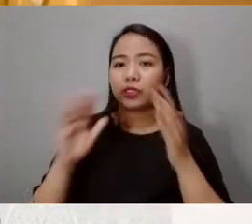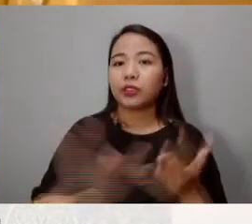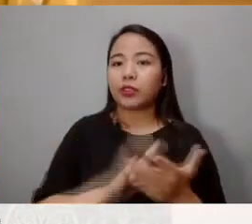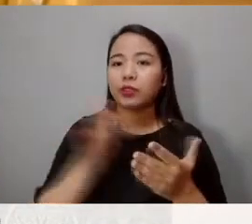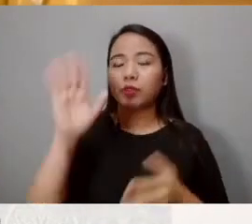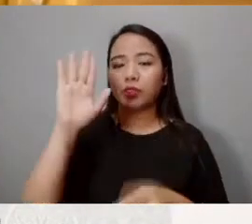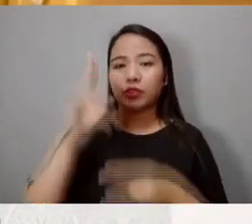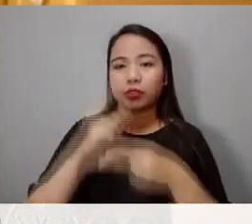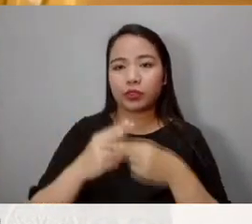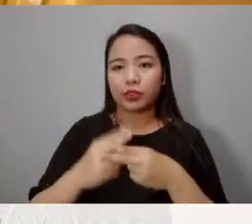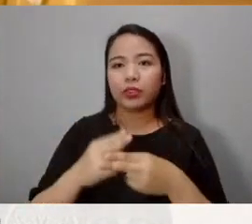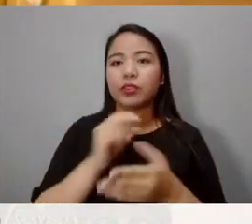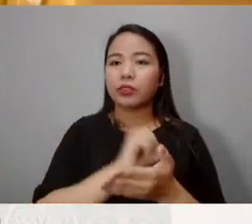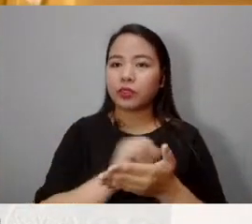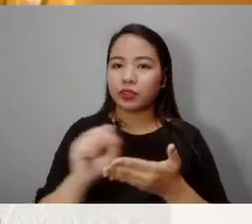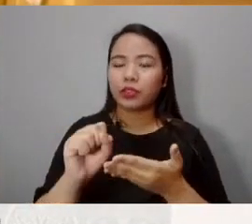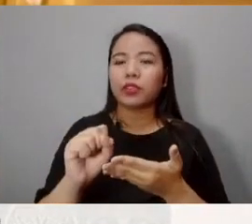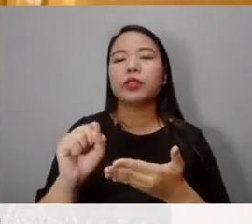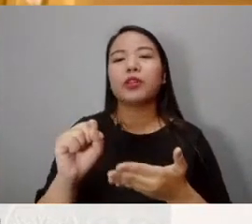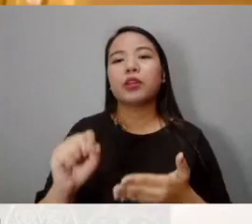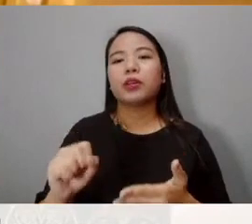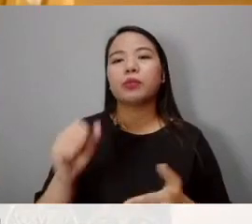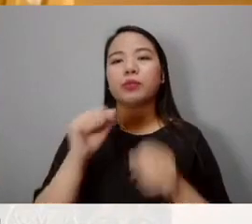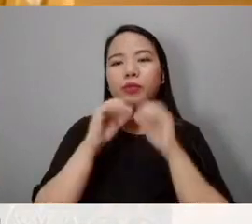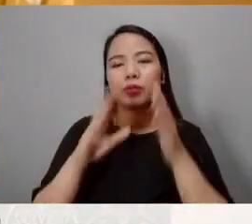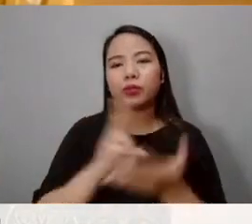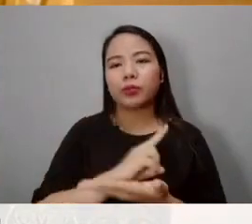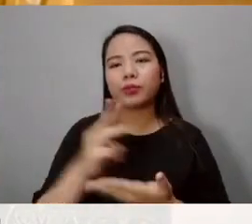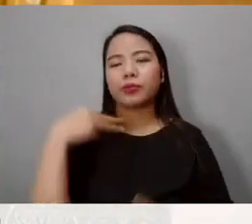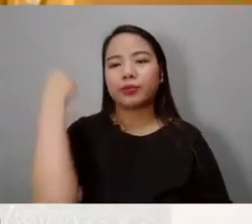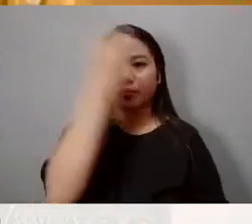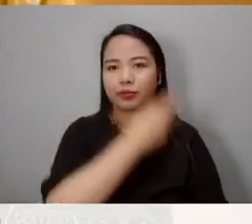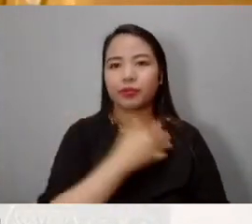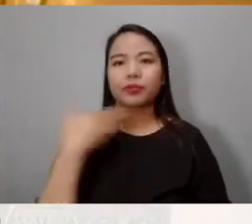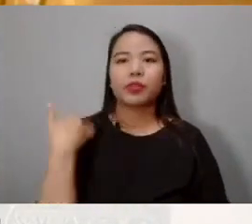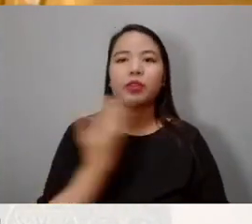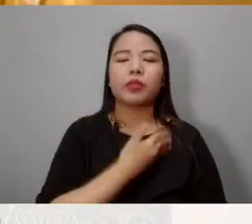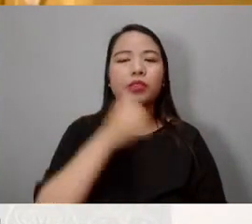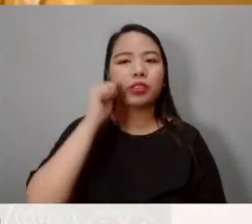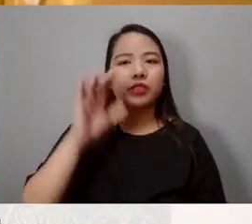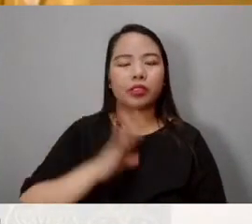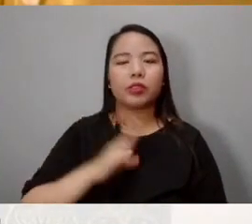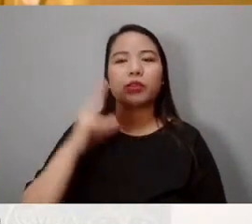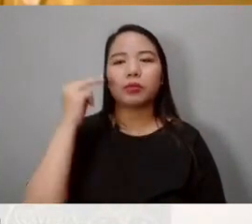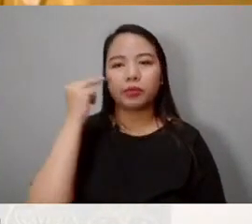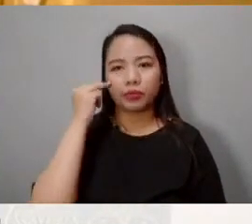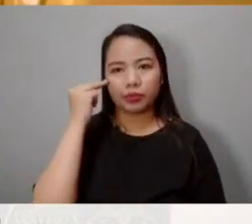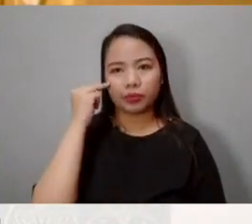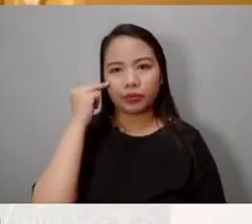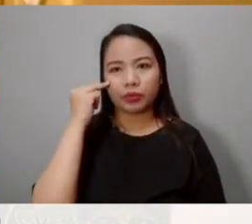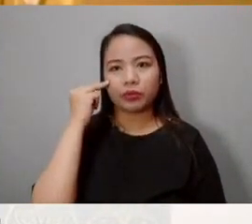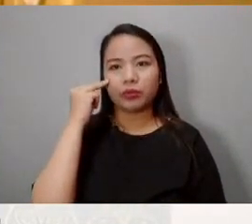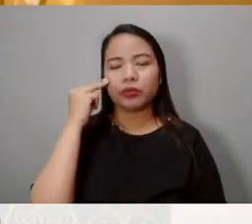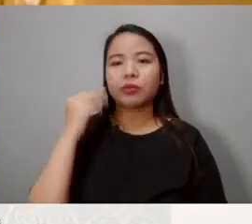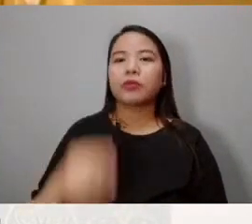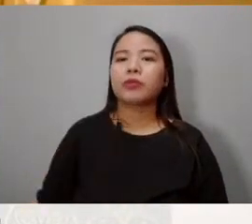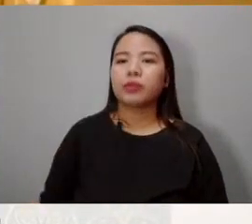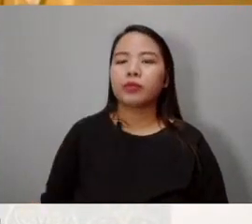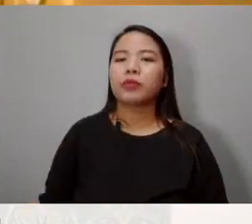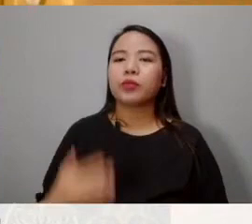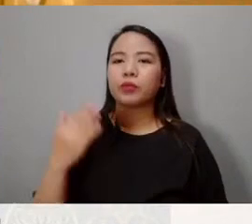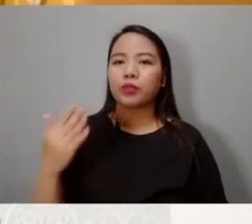of the Blessed Virgin Mary, Our Lady of Montserrat. For by the overshadowing of the Holy